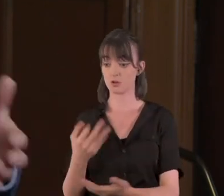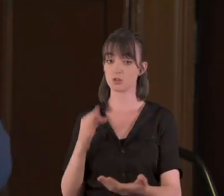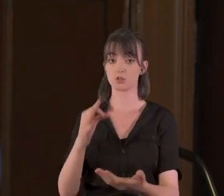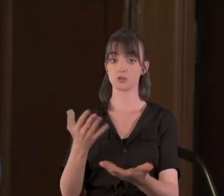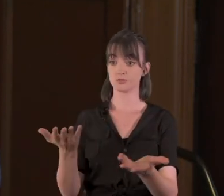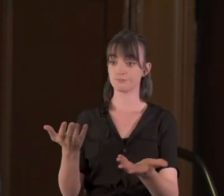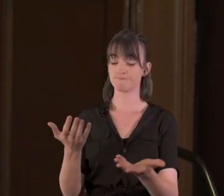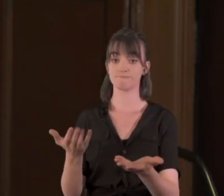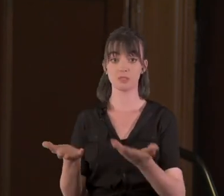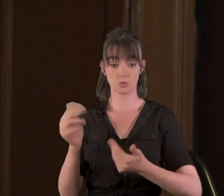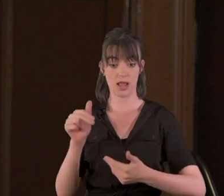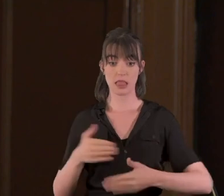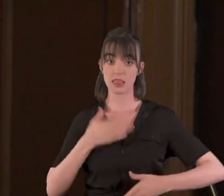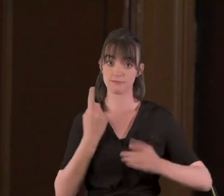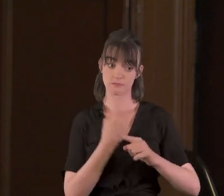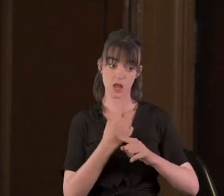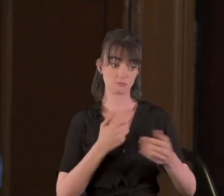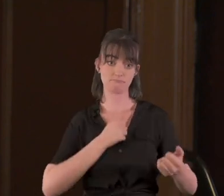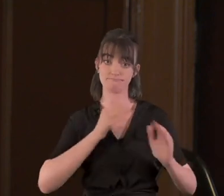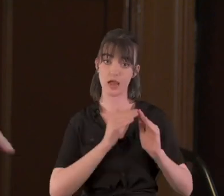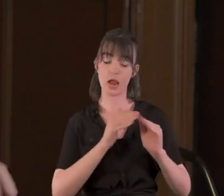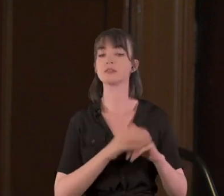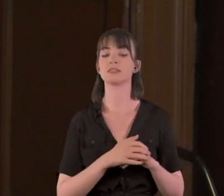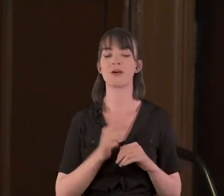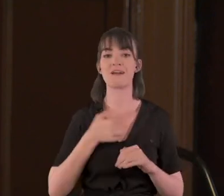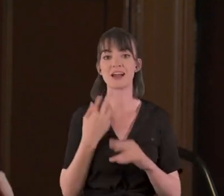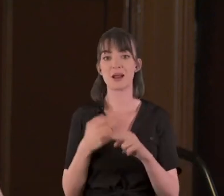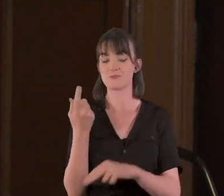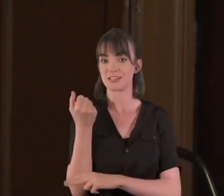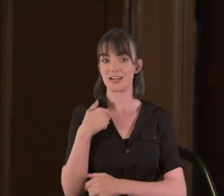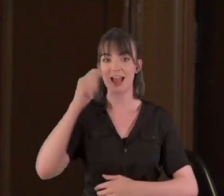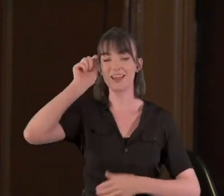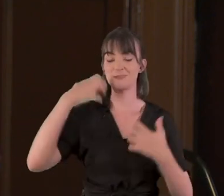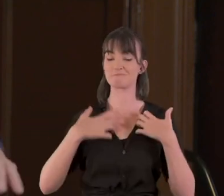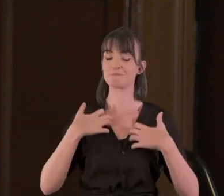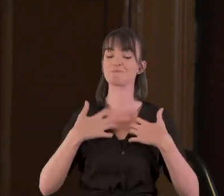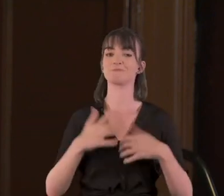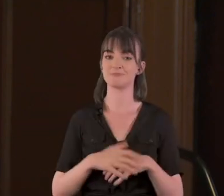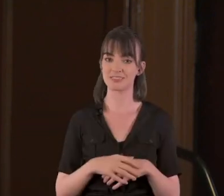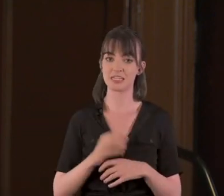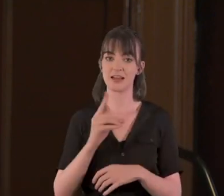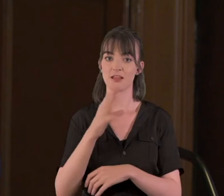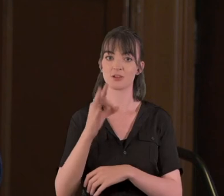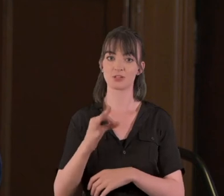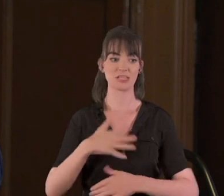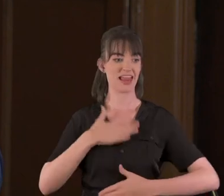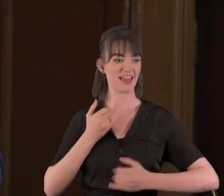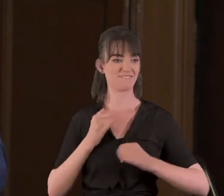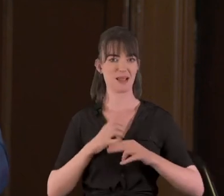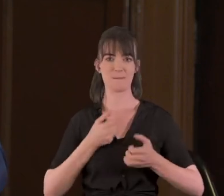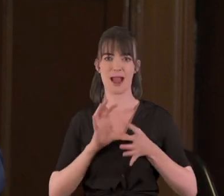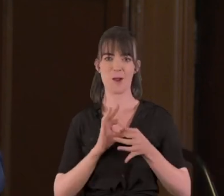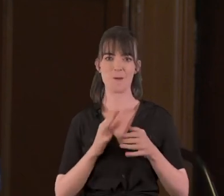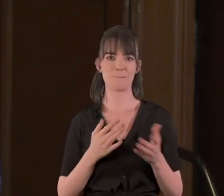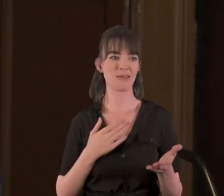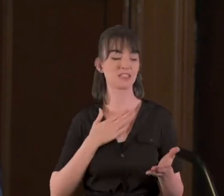by then, you can go and live in this house. So I found that out recently. I thought it was very interesting that Lloyd George had gone to live in my house. Just